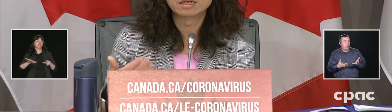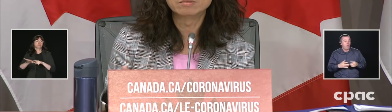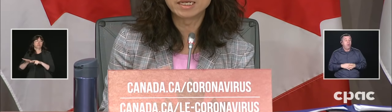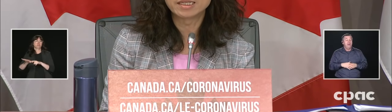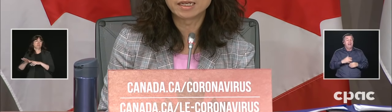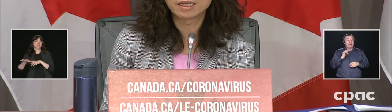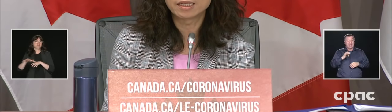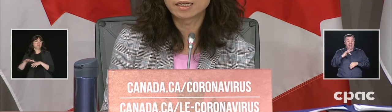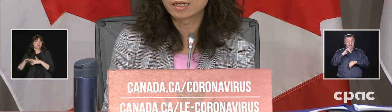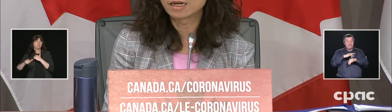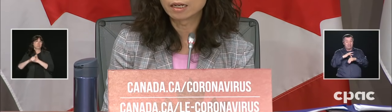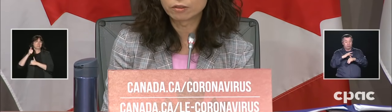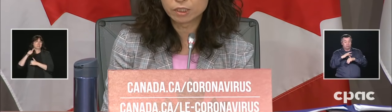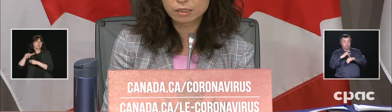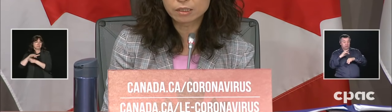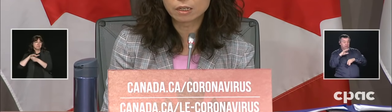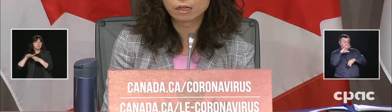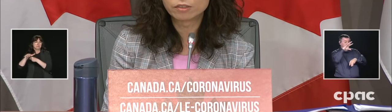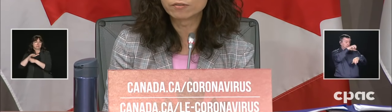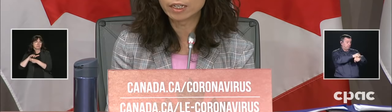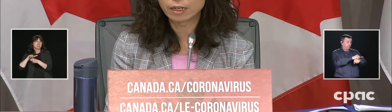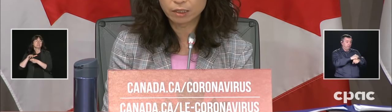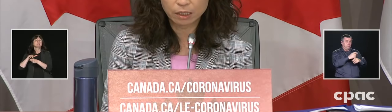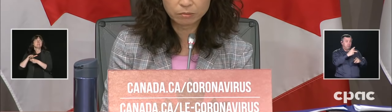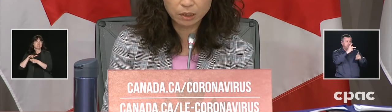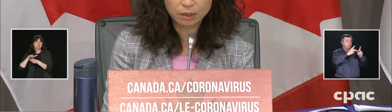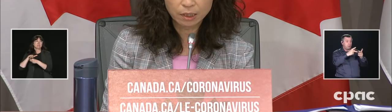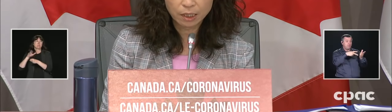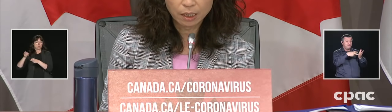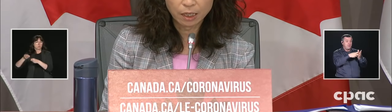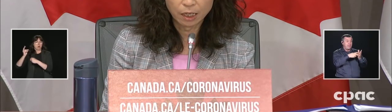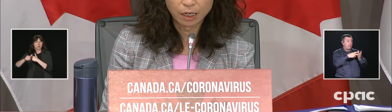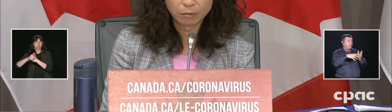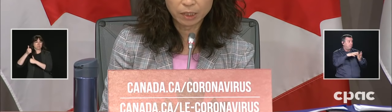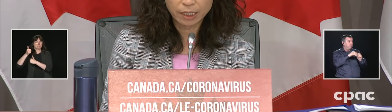then and that they are at higher risk of severe outcomes,